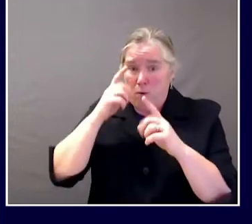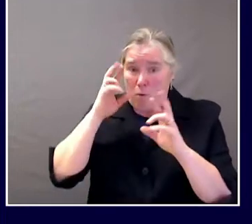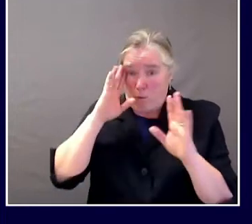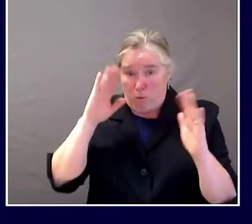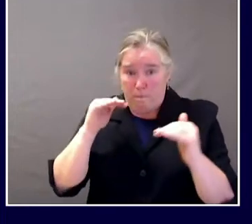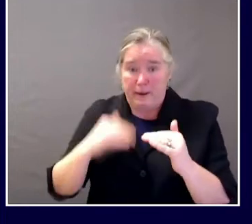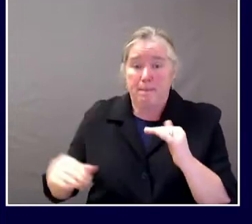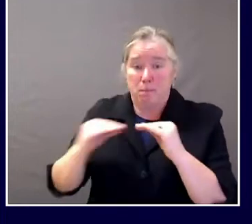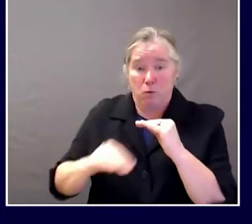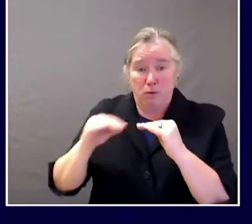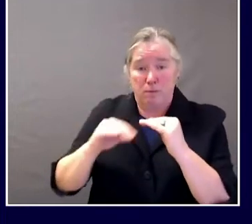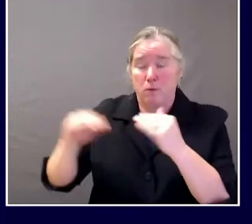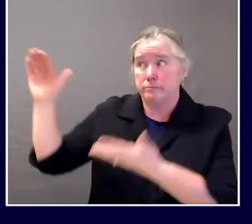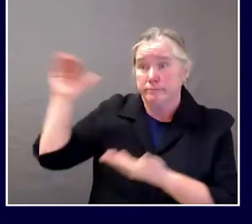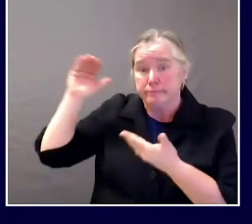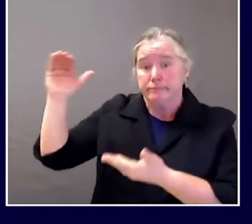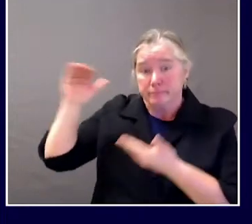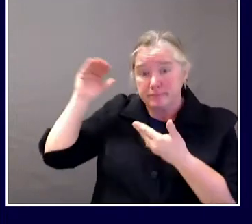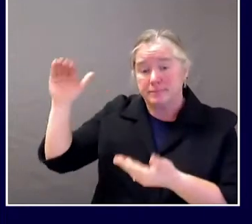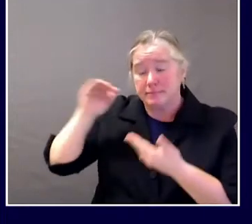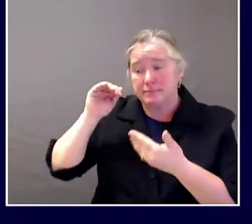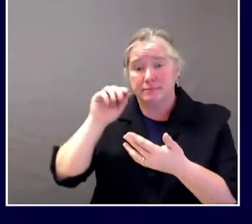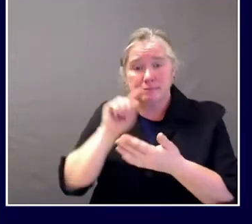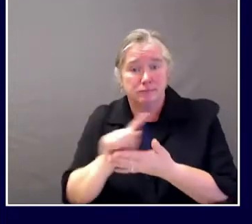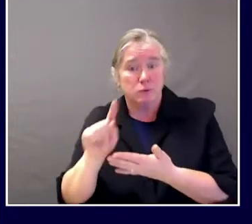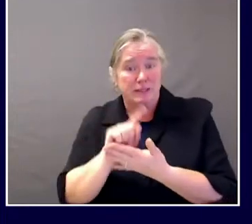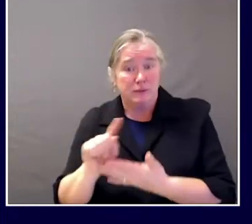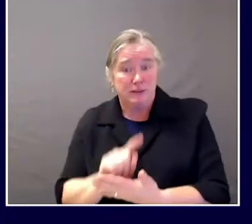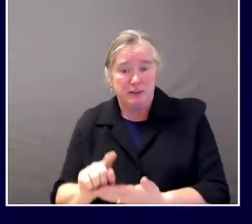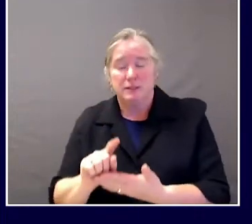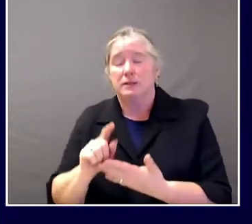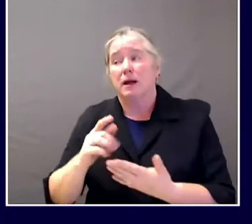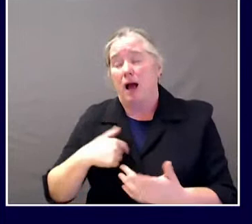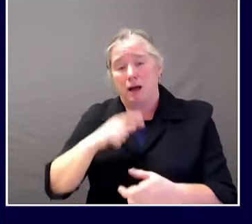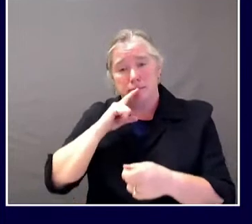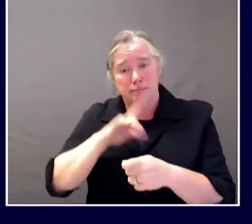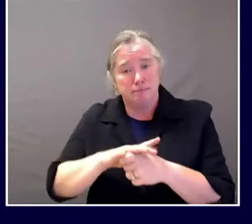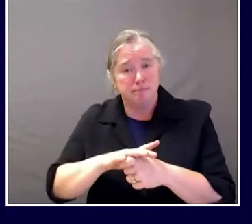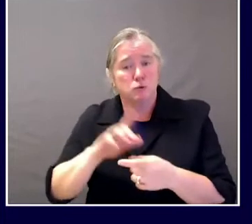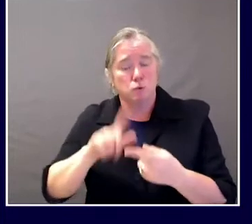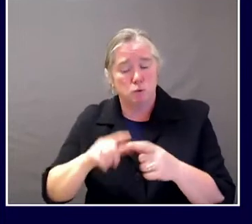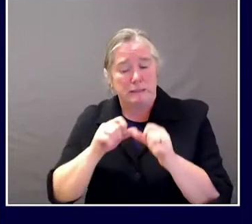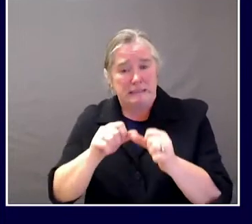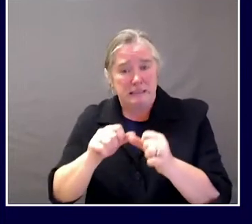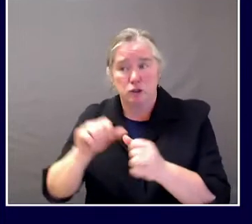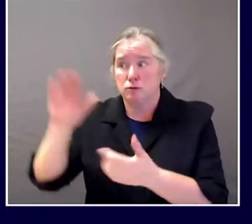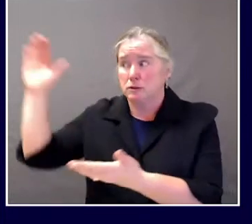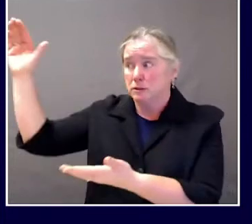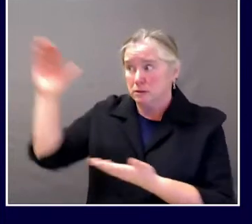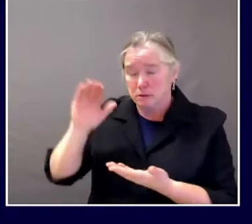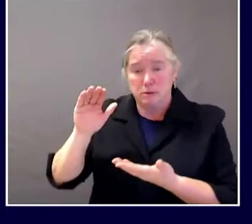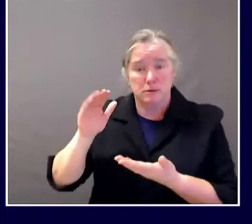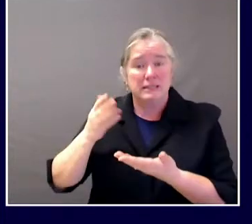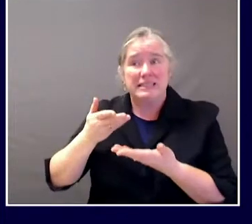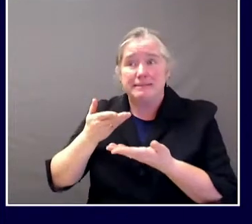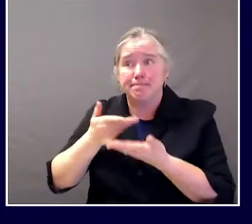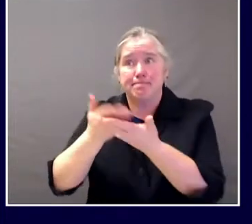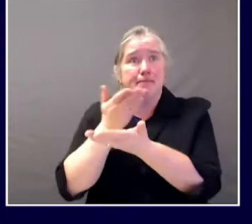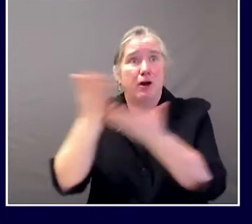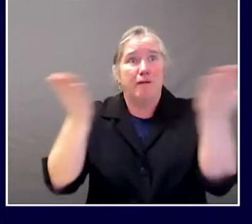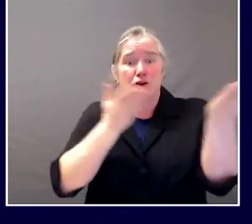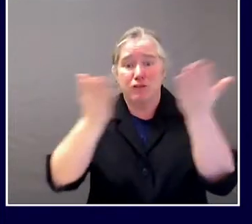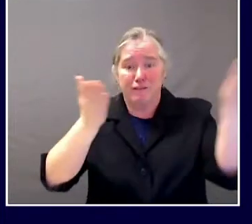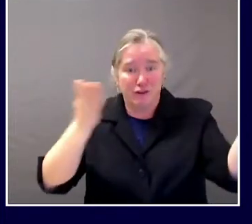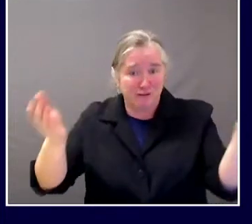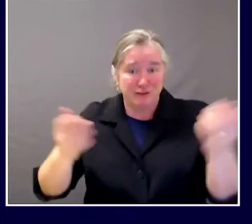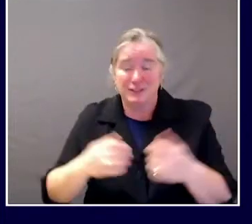in the coming weeks, my pledge is that we continue to try to push those out as quickly as possible. So with that, I